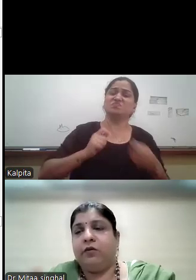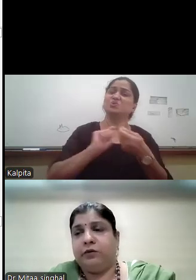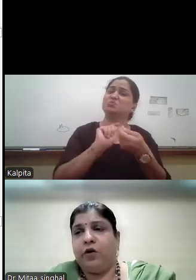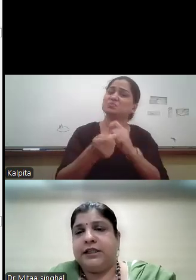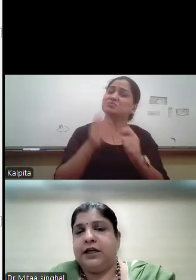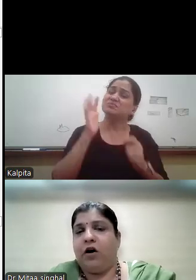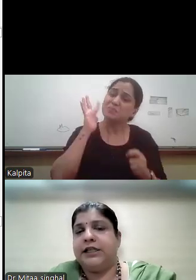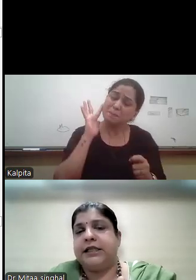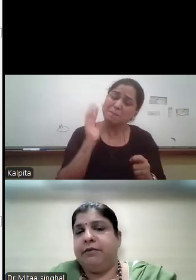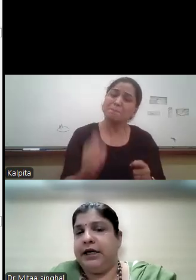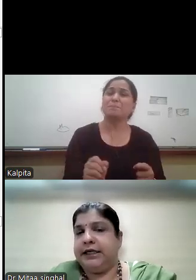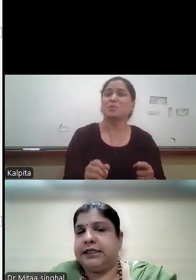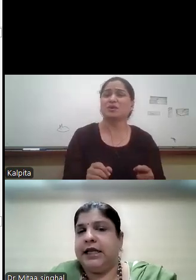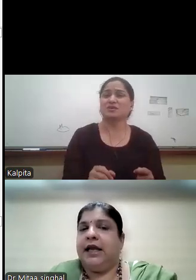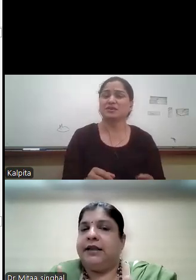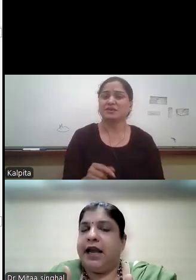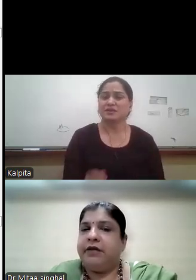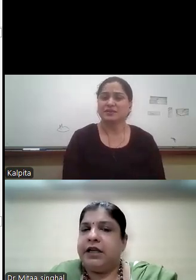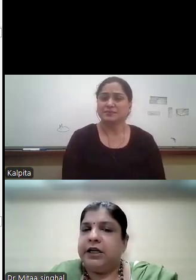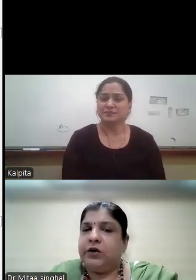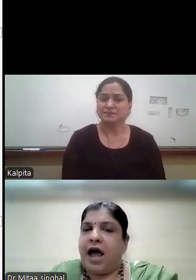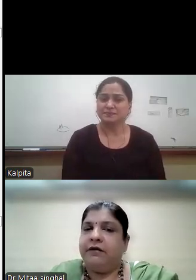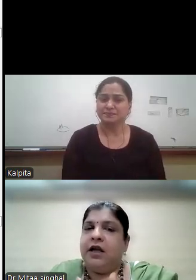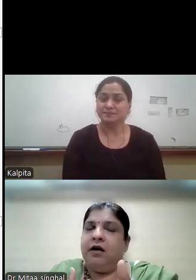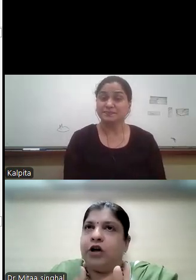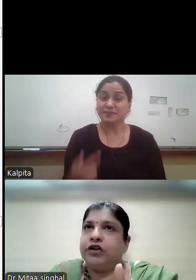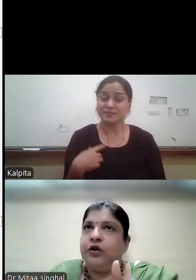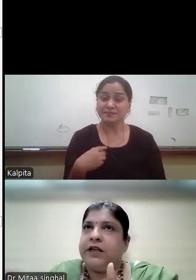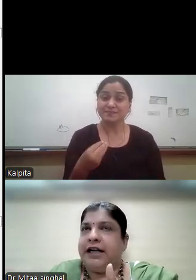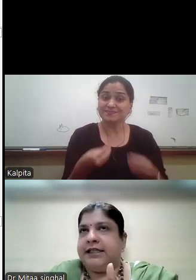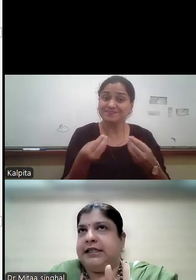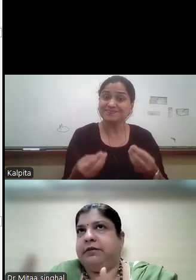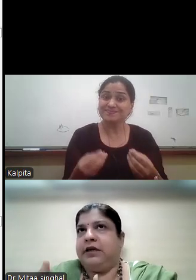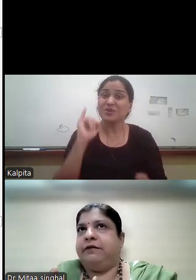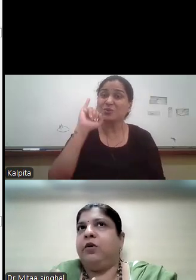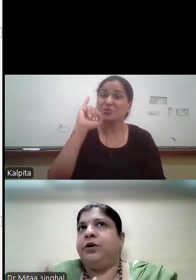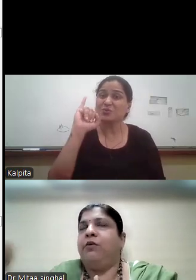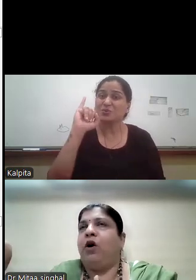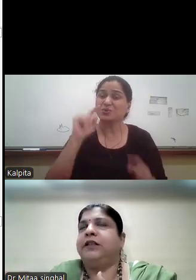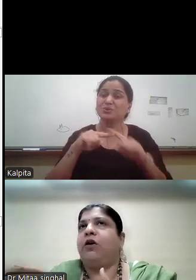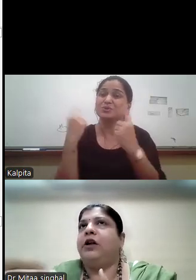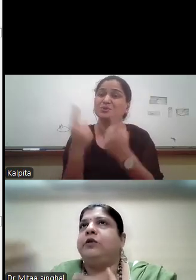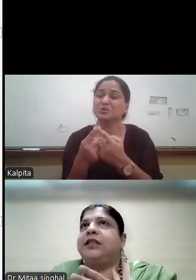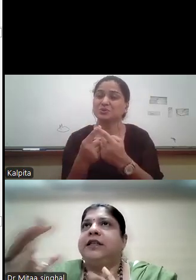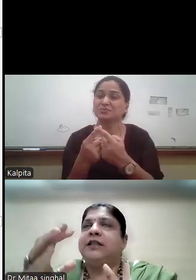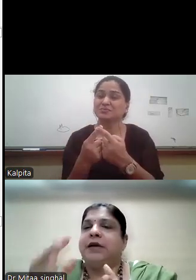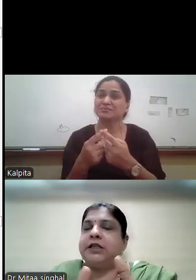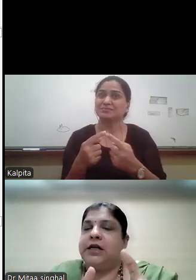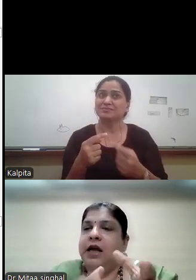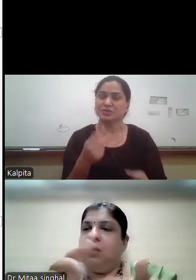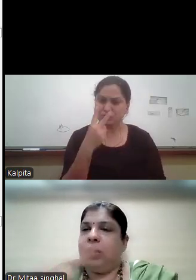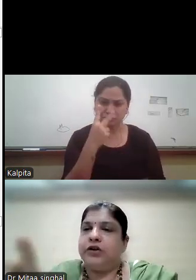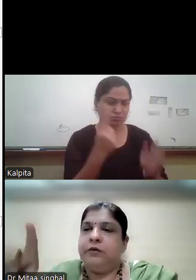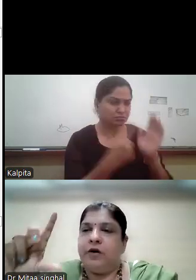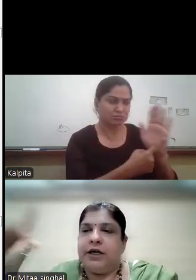it focusing on his abilities. Then we need to have washrooms are accessible. If we go to malls and all, you will see a